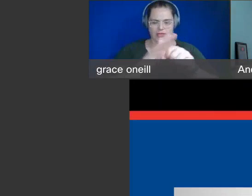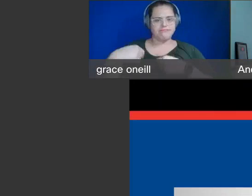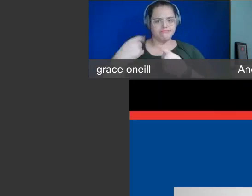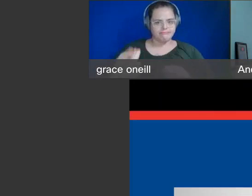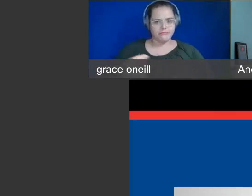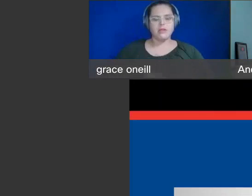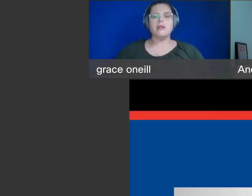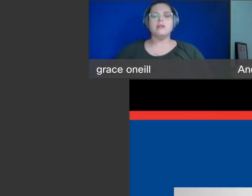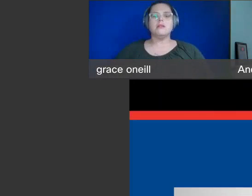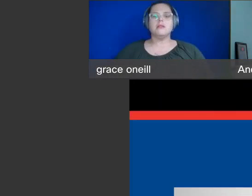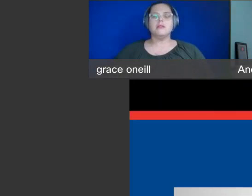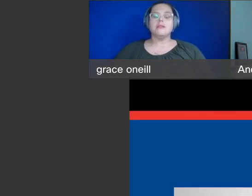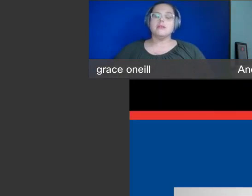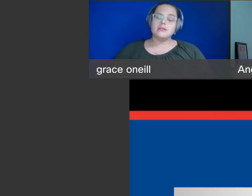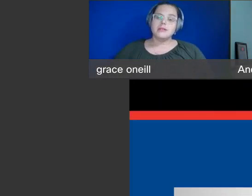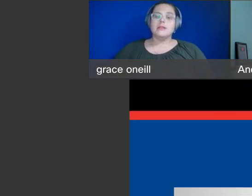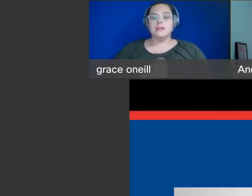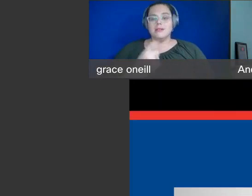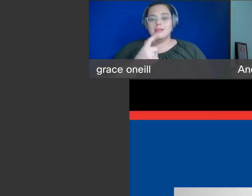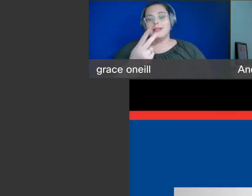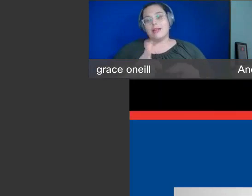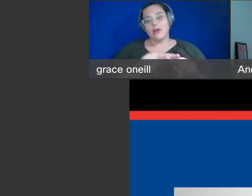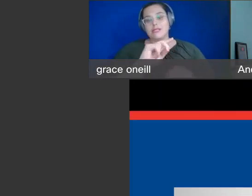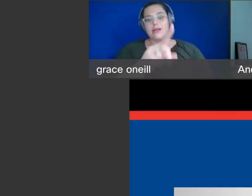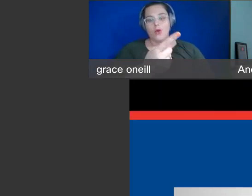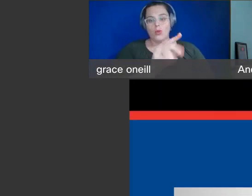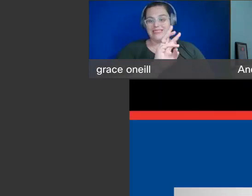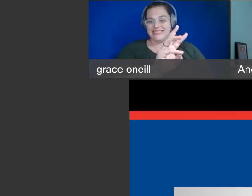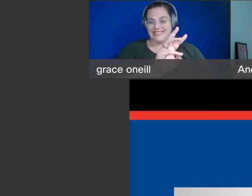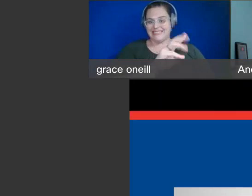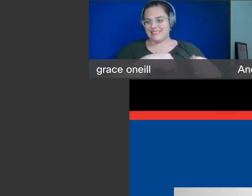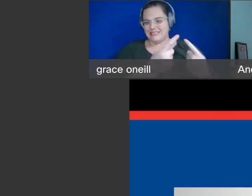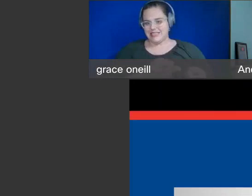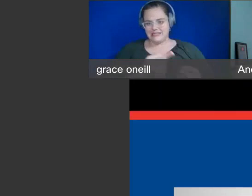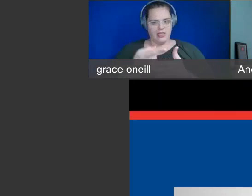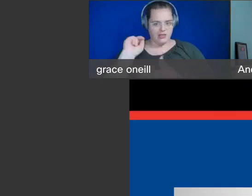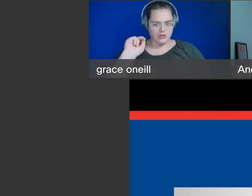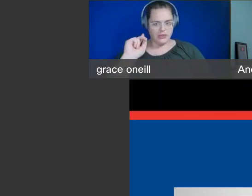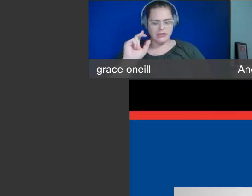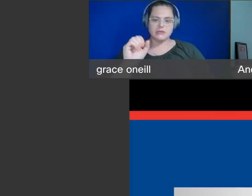positive side, that is an increase of only 6 since last week. The